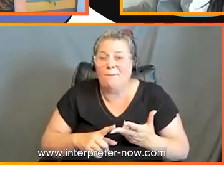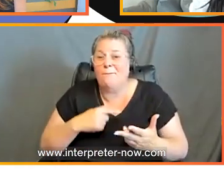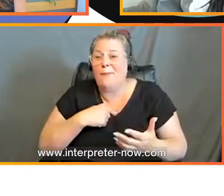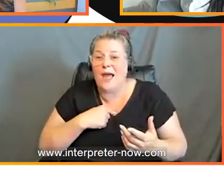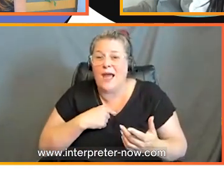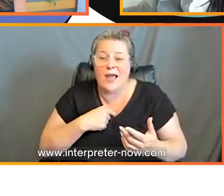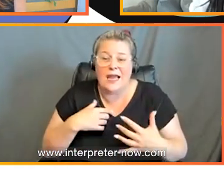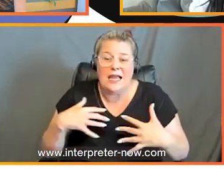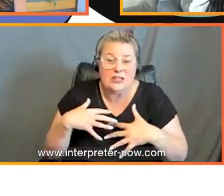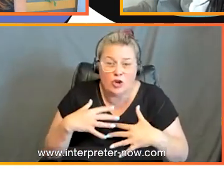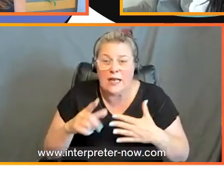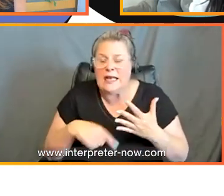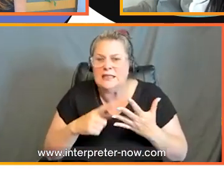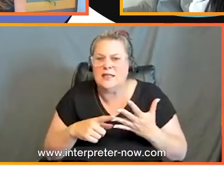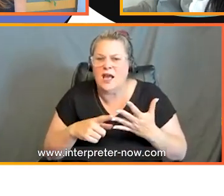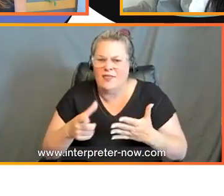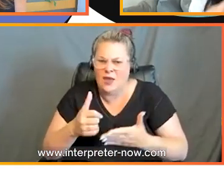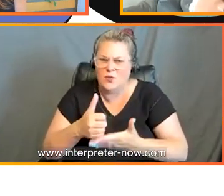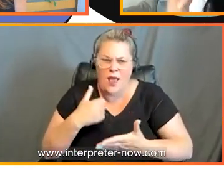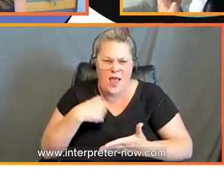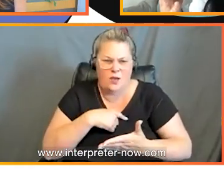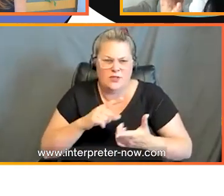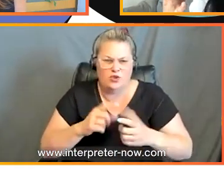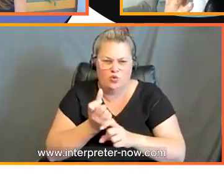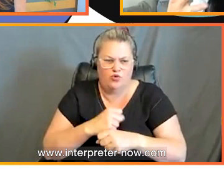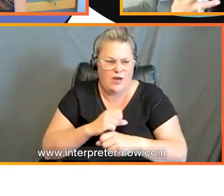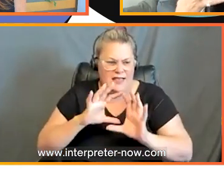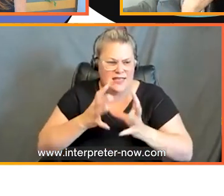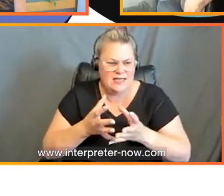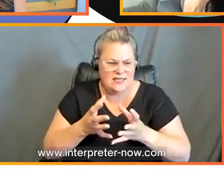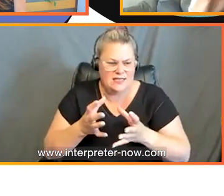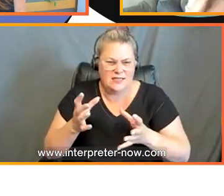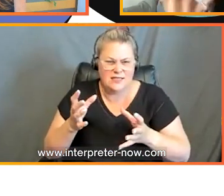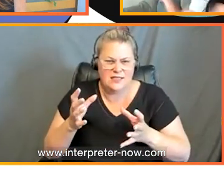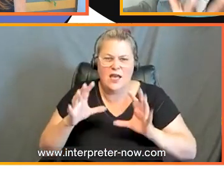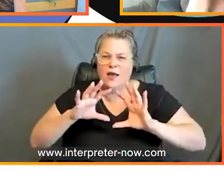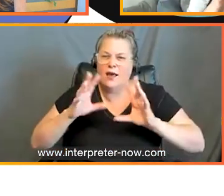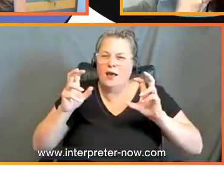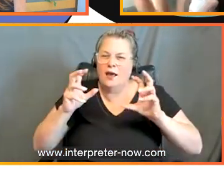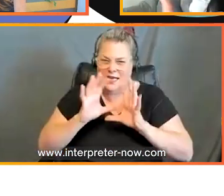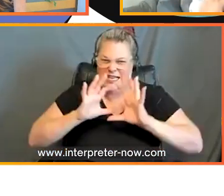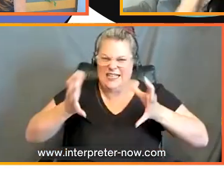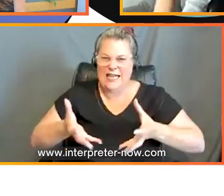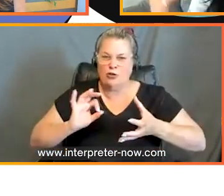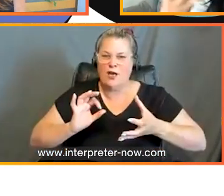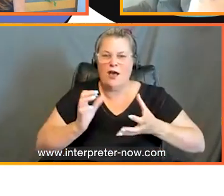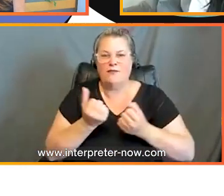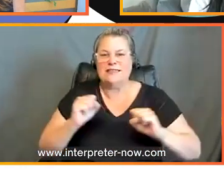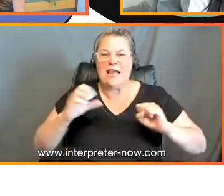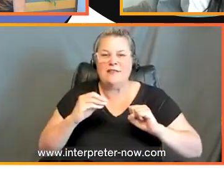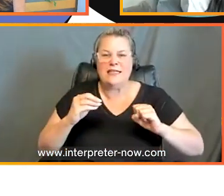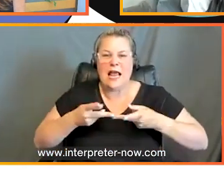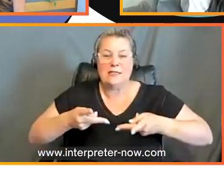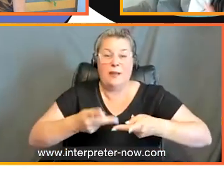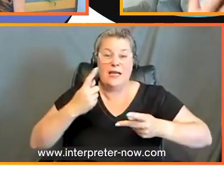and my shame, my insecurities. And this is what helps us to create these dynamics, these containers of